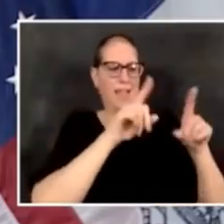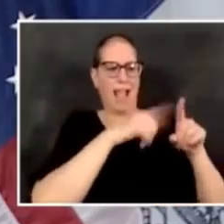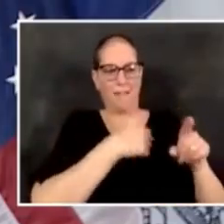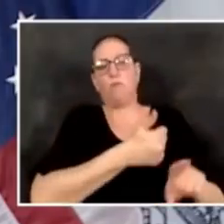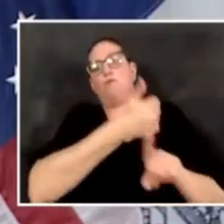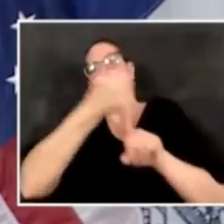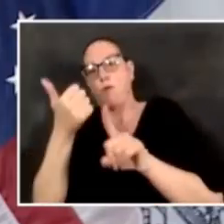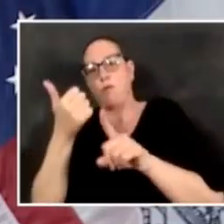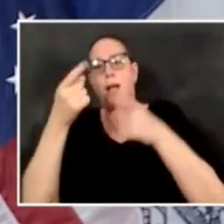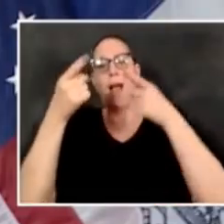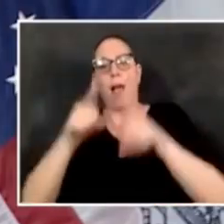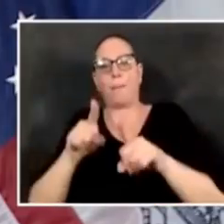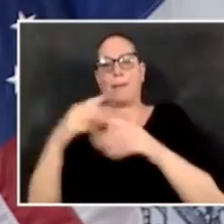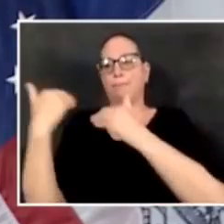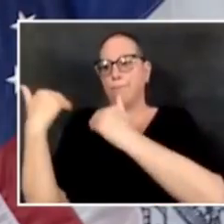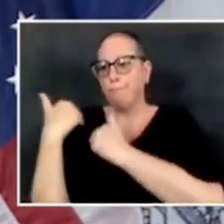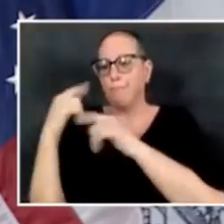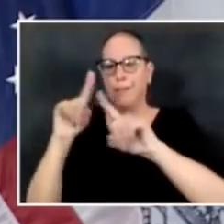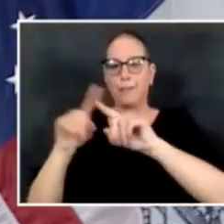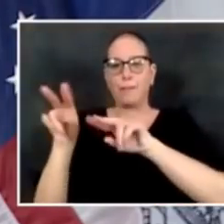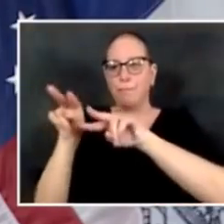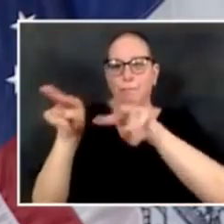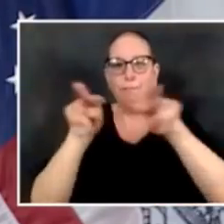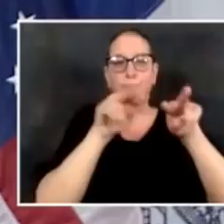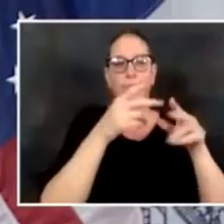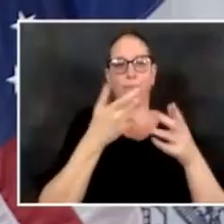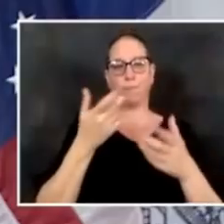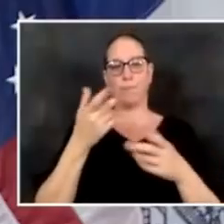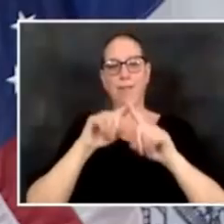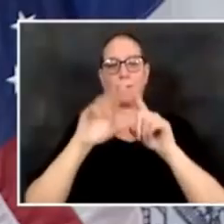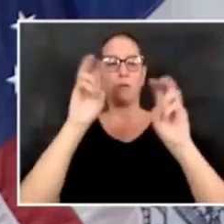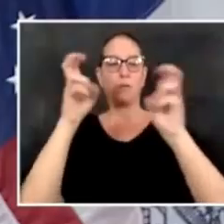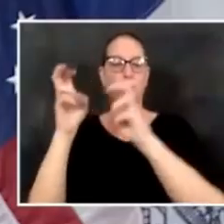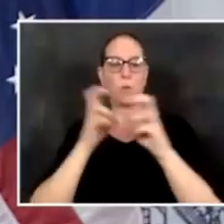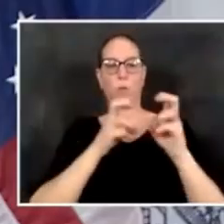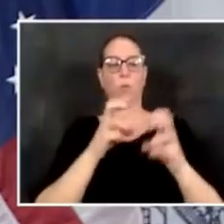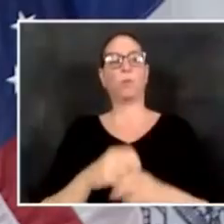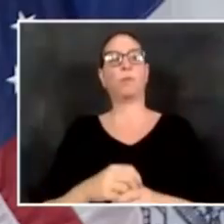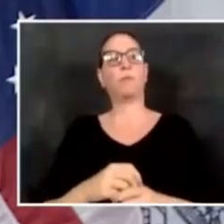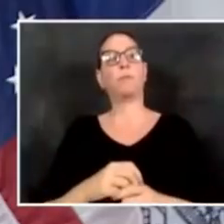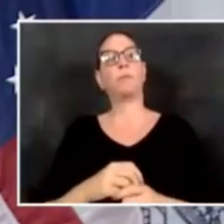Last 2 for today. Next, we have Jake from Gothamist.